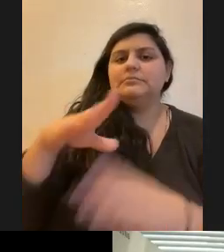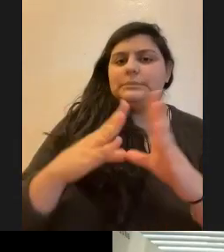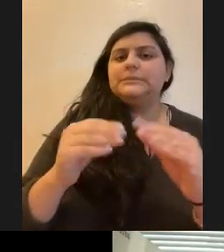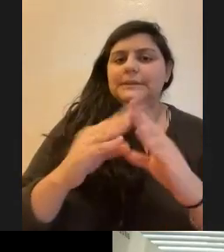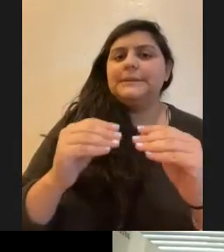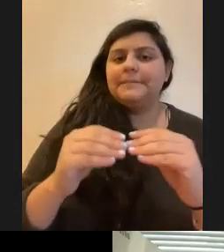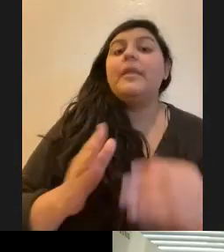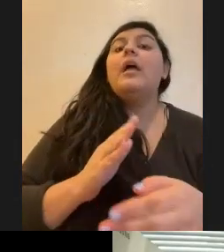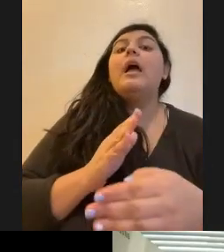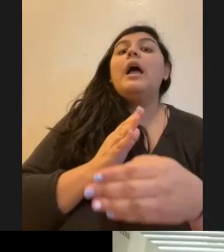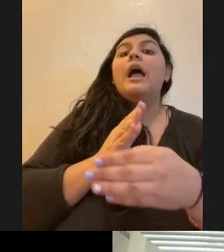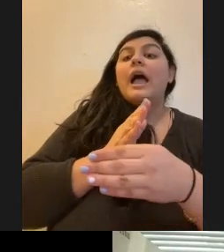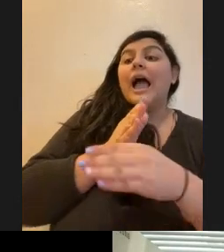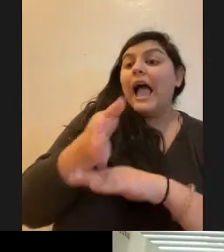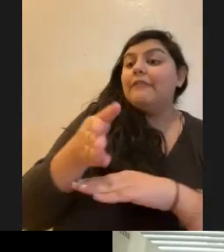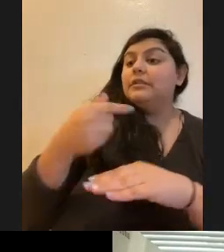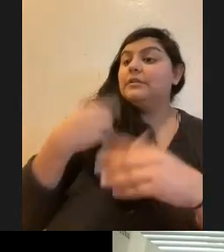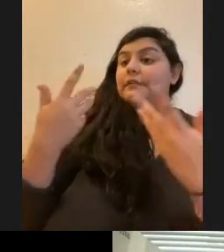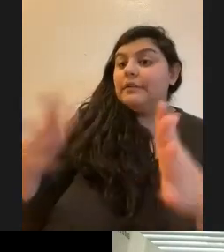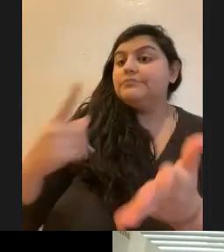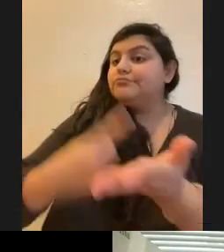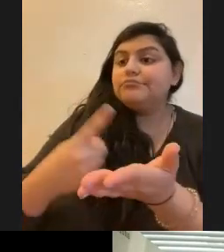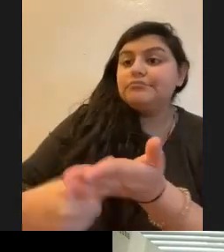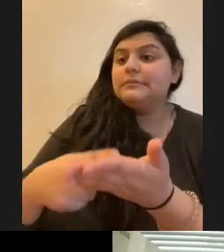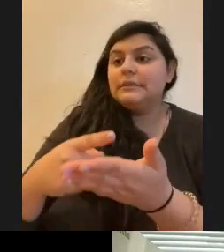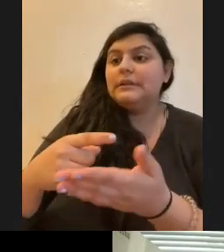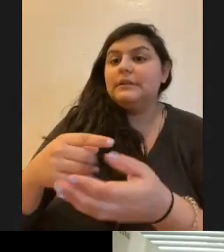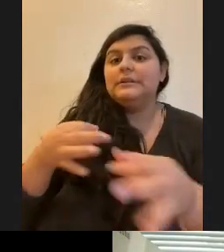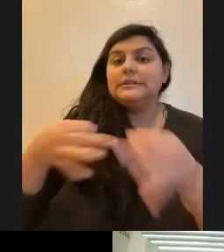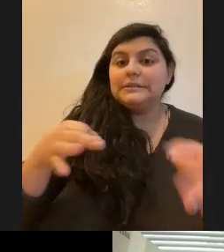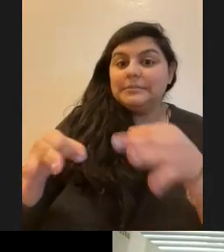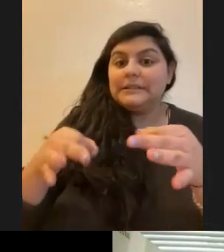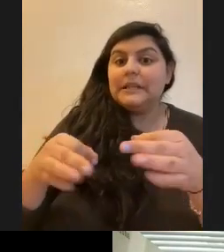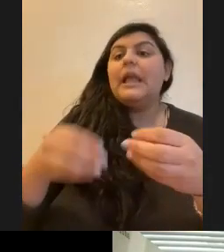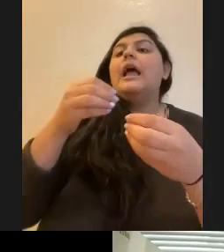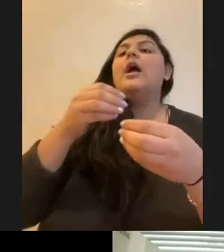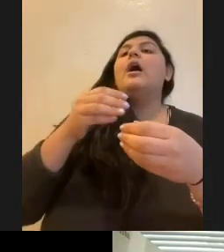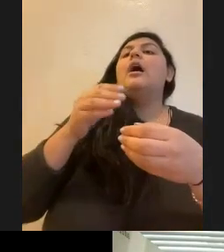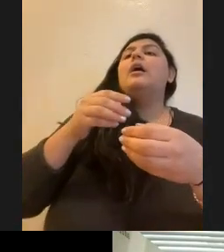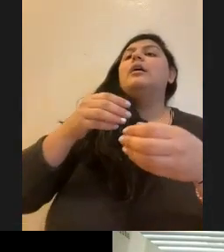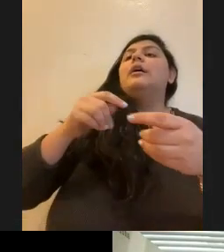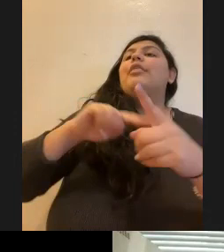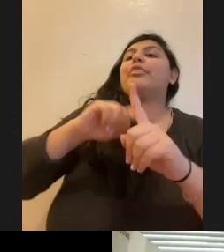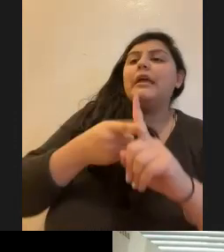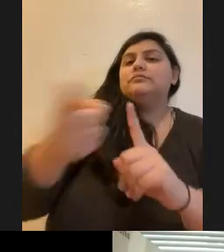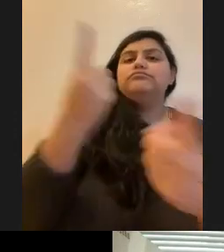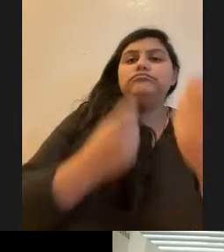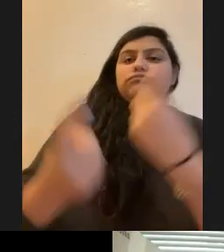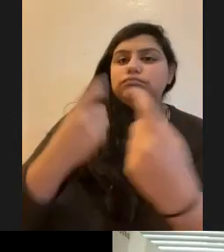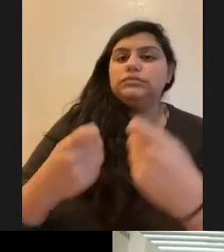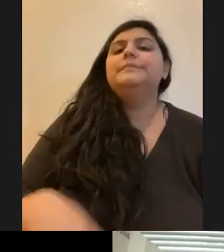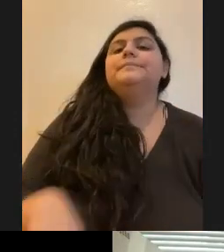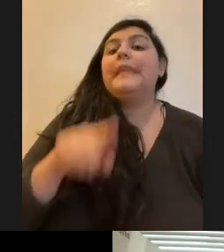information after our little introduction is going to be determined by your questions. So if you have questions, please submit them